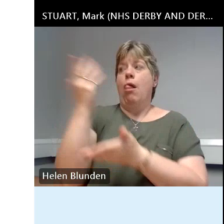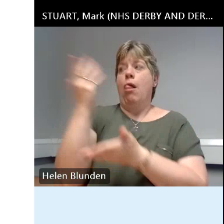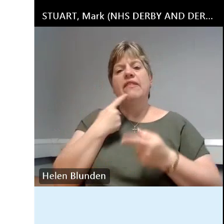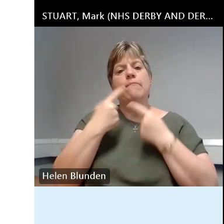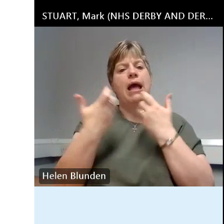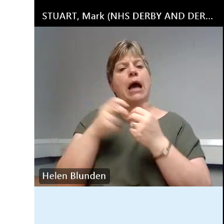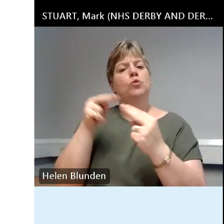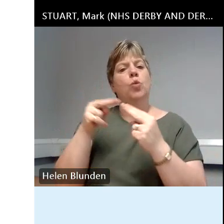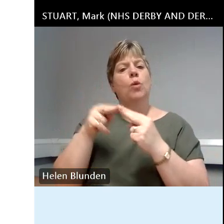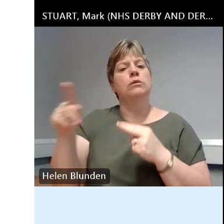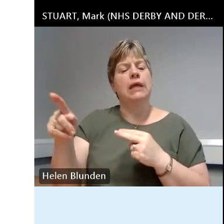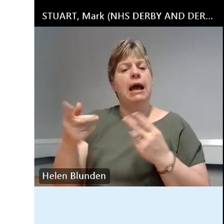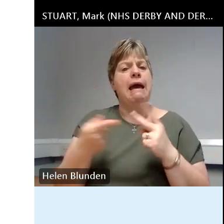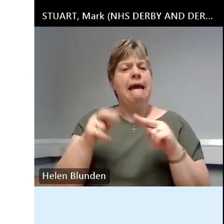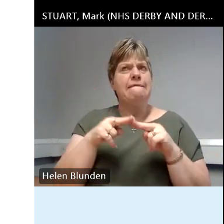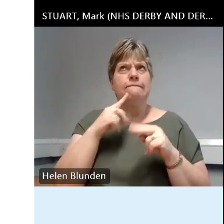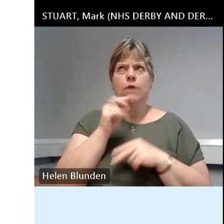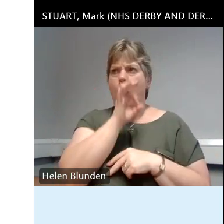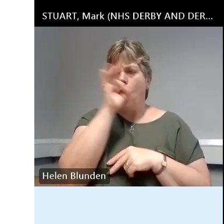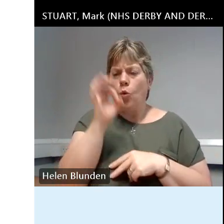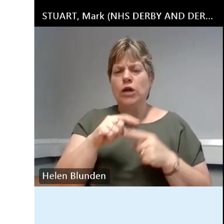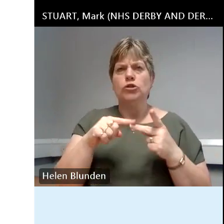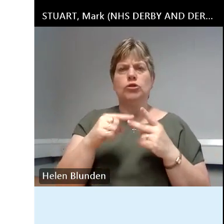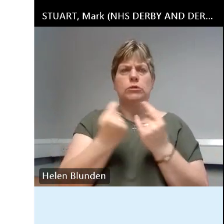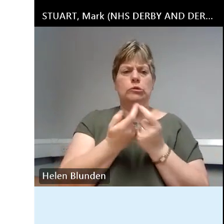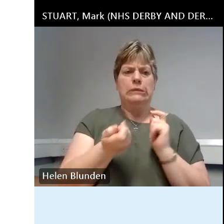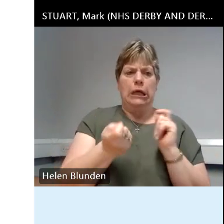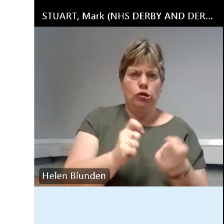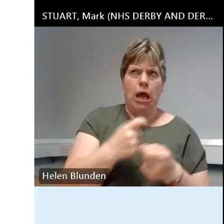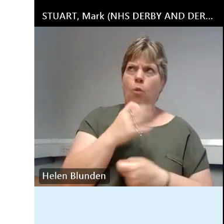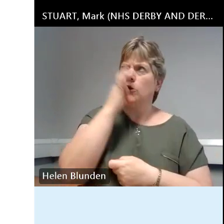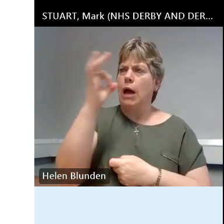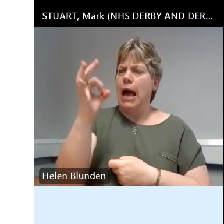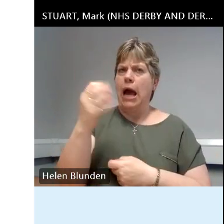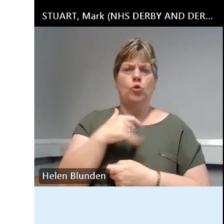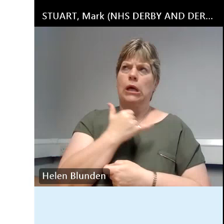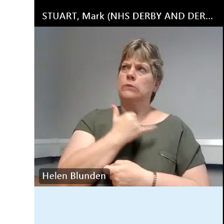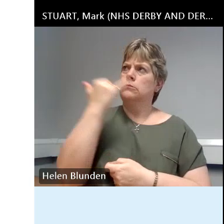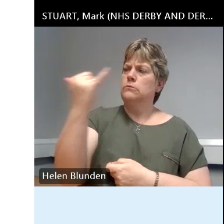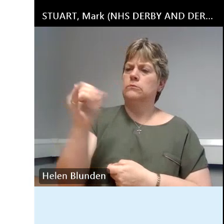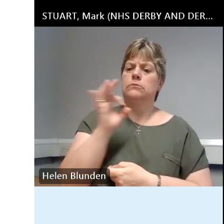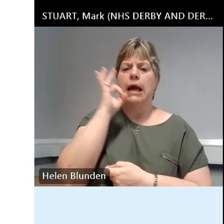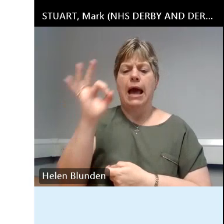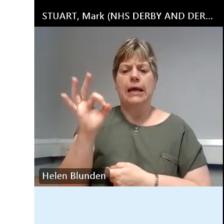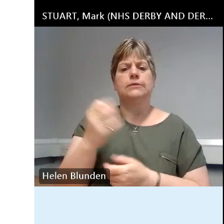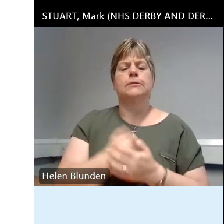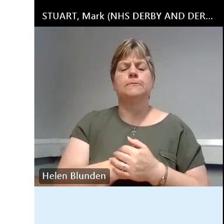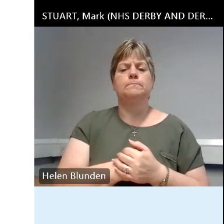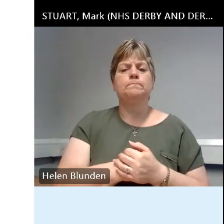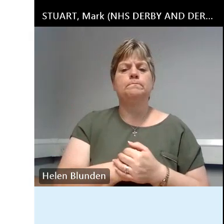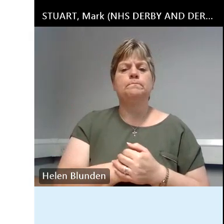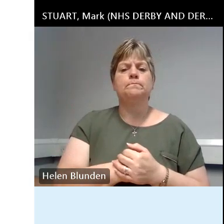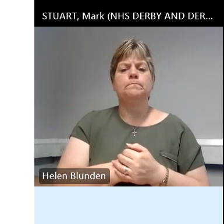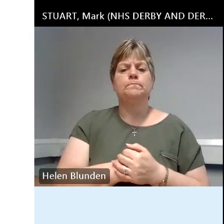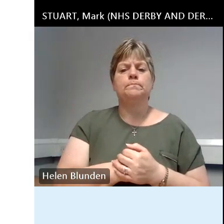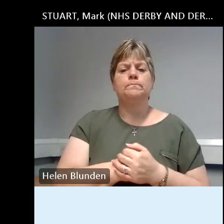information so that if you've got questions or anything changes, you can feel confident and comfortable in the care that you're getting at home.